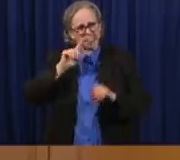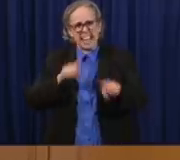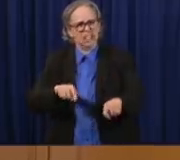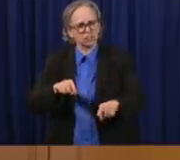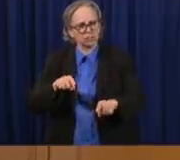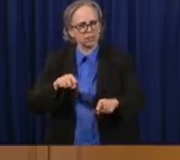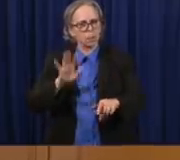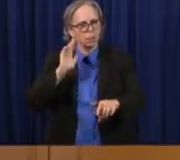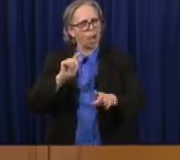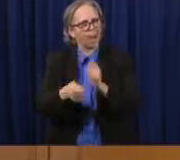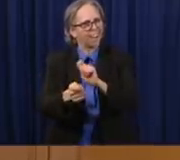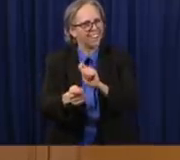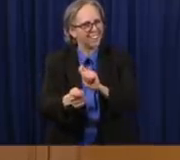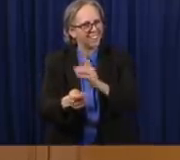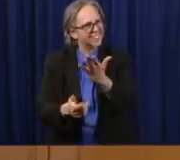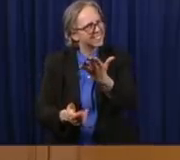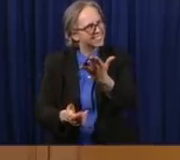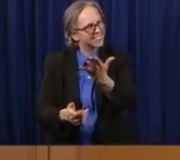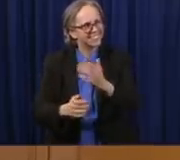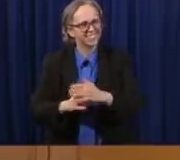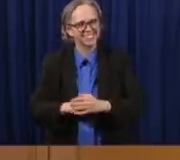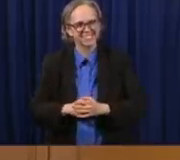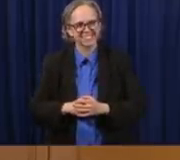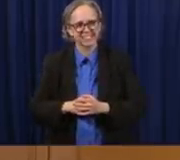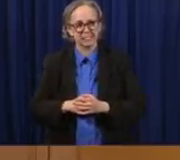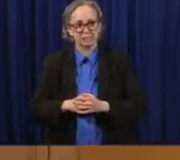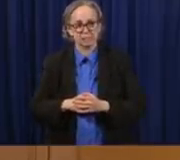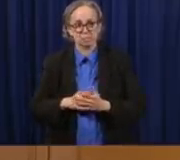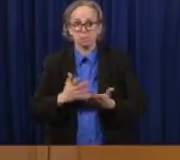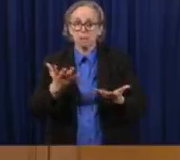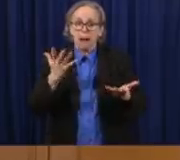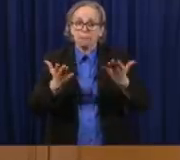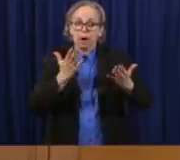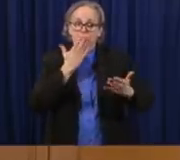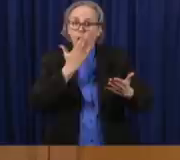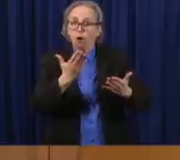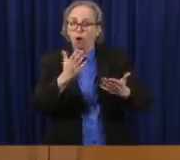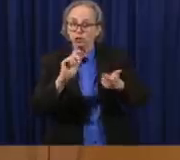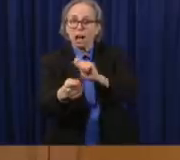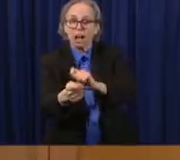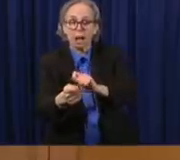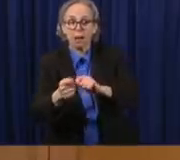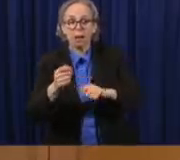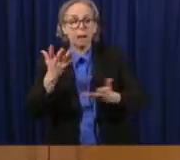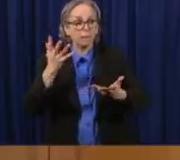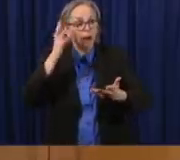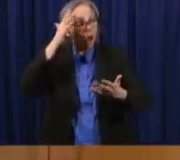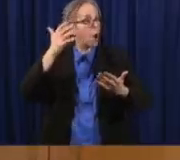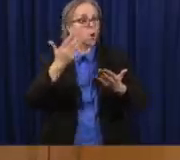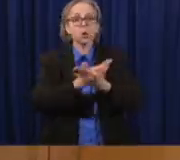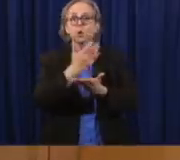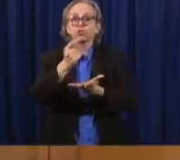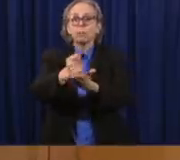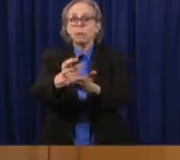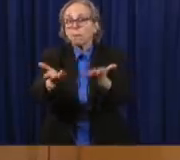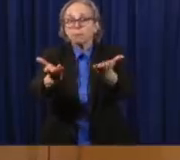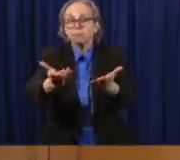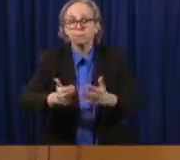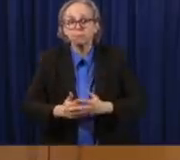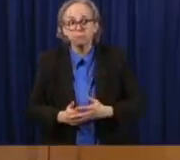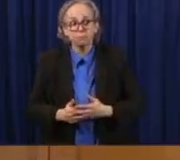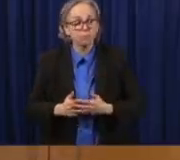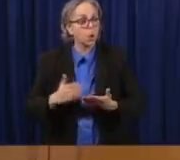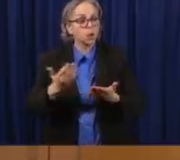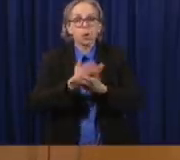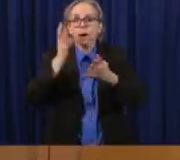journey together. And they can be optimistic changes, like a new treatment that occurs, a new way a business might try an